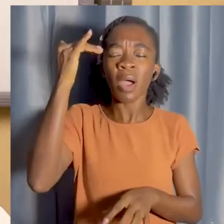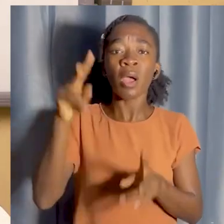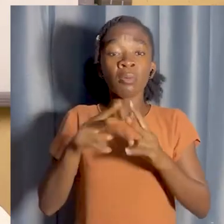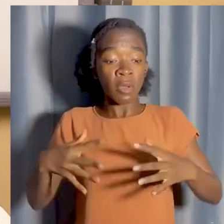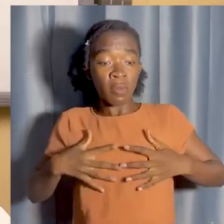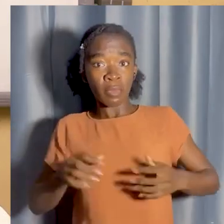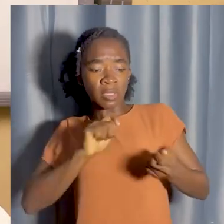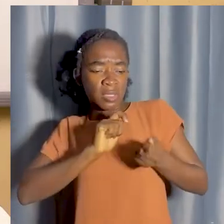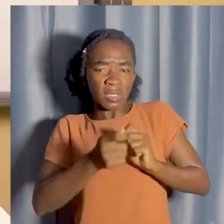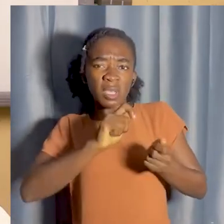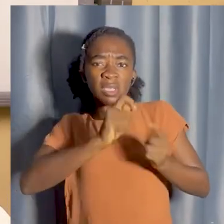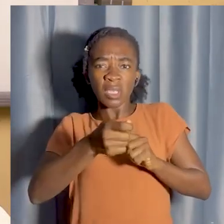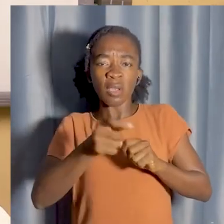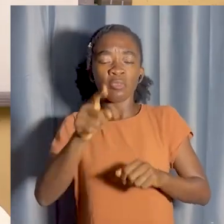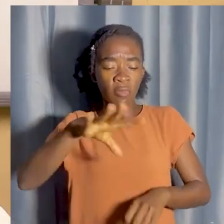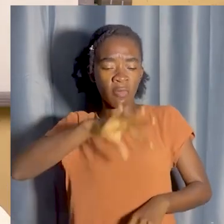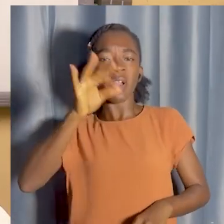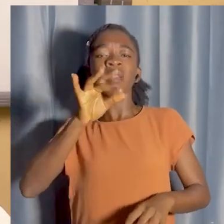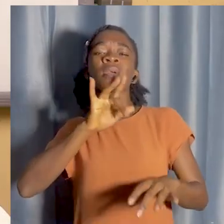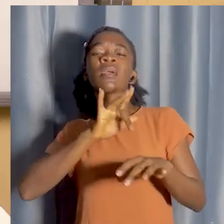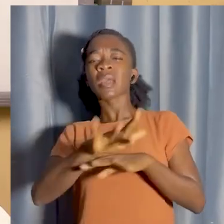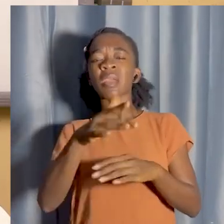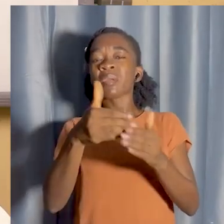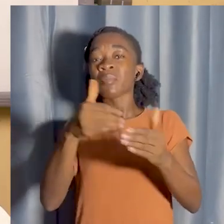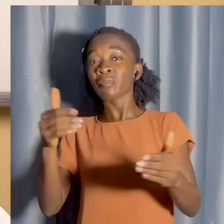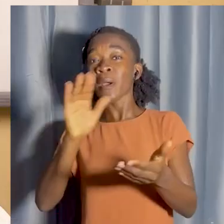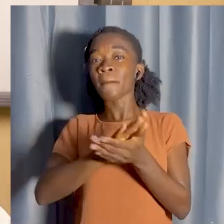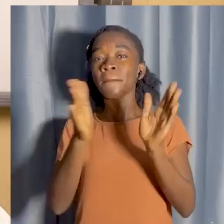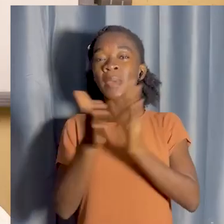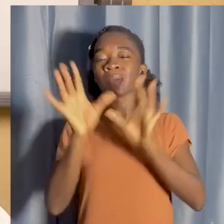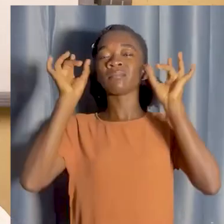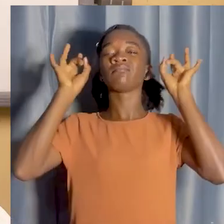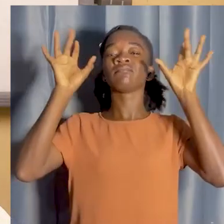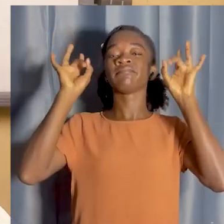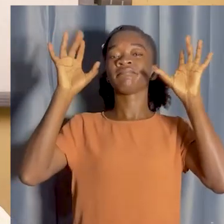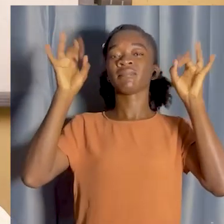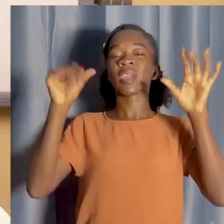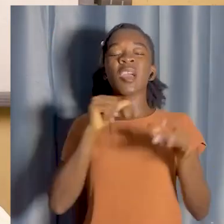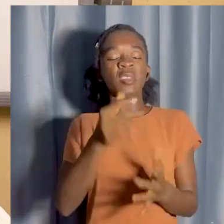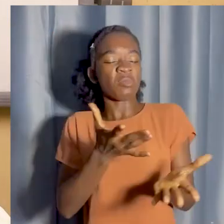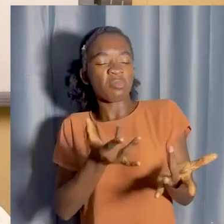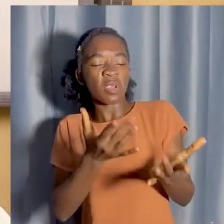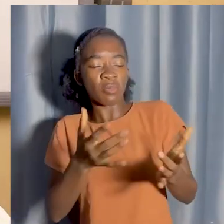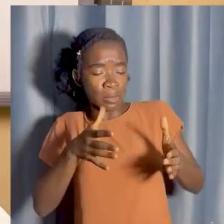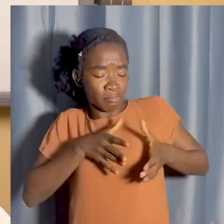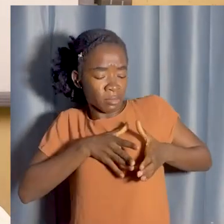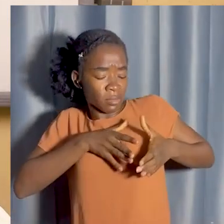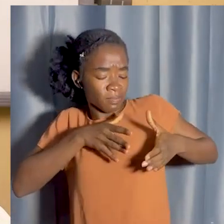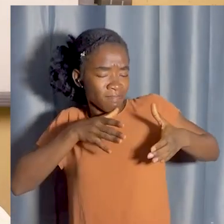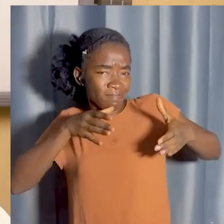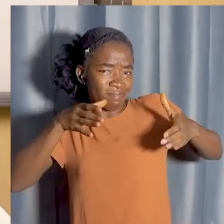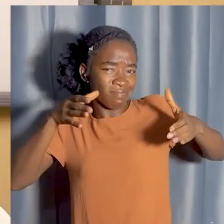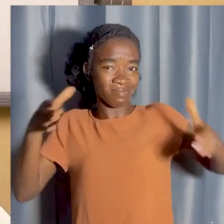breast very early before they become very gross. So you don't want to wait for a swelling to become as big as your